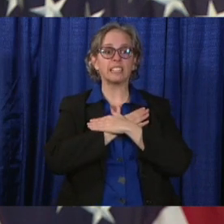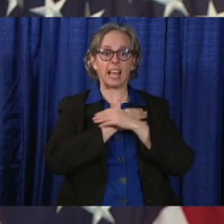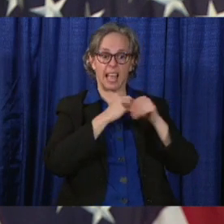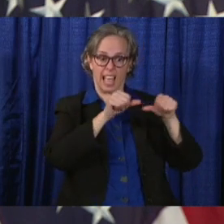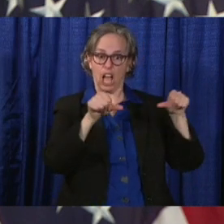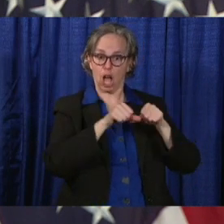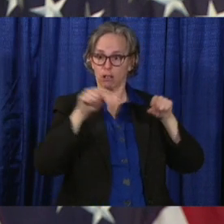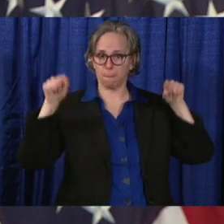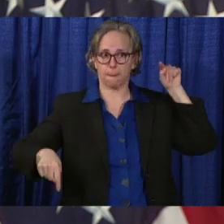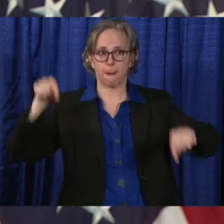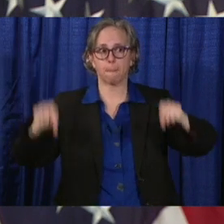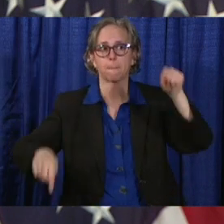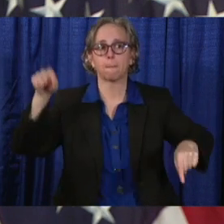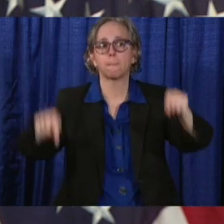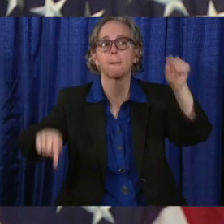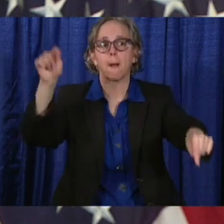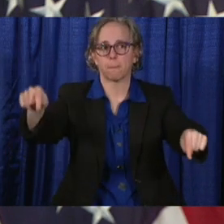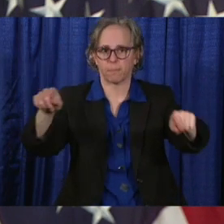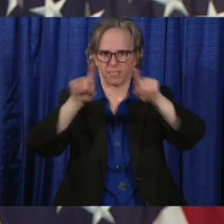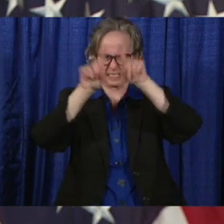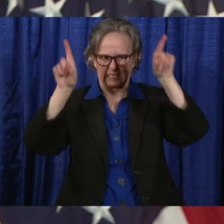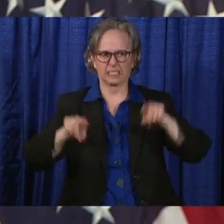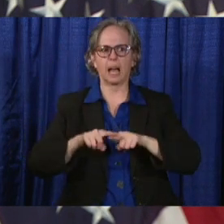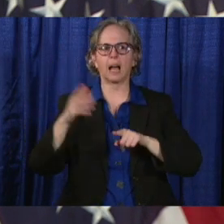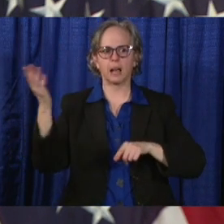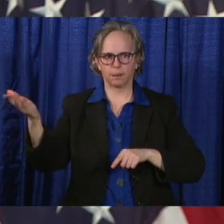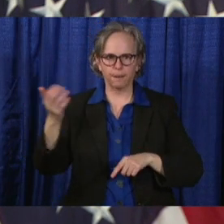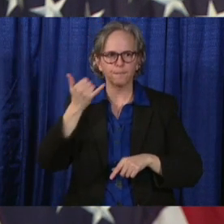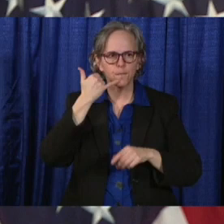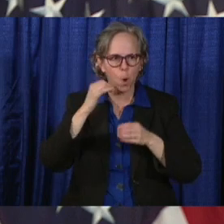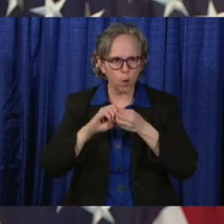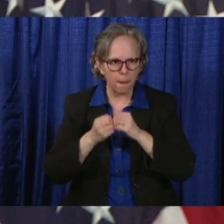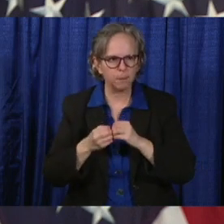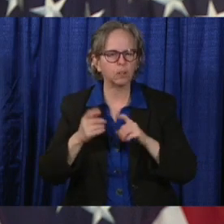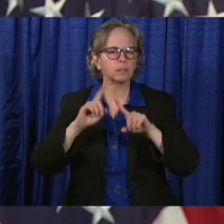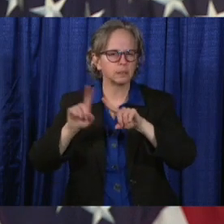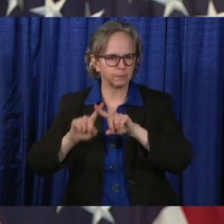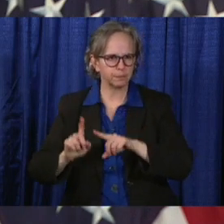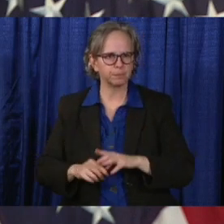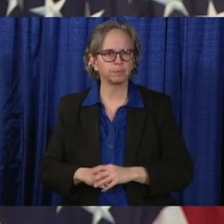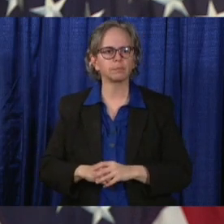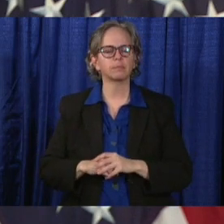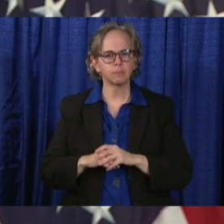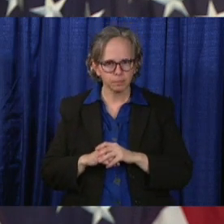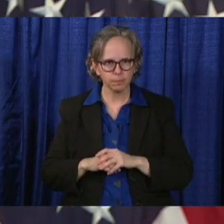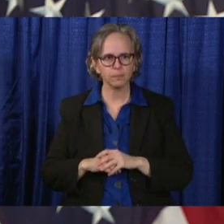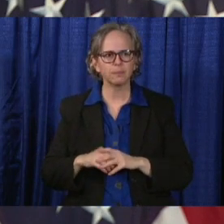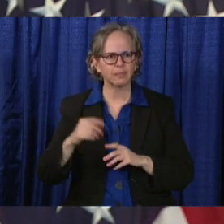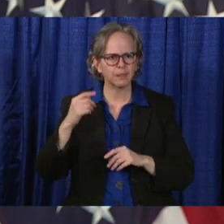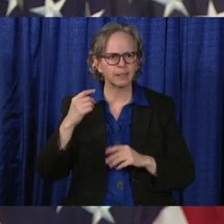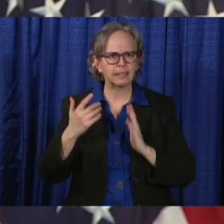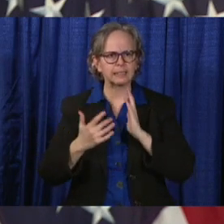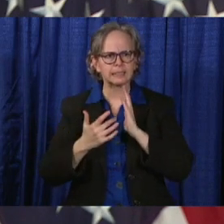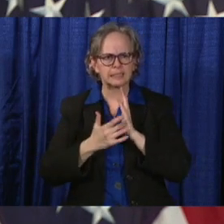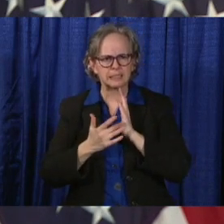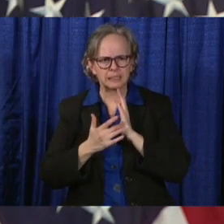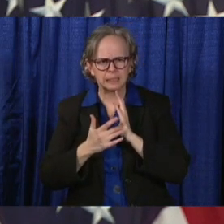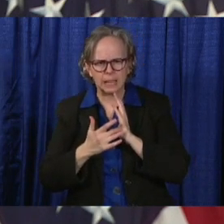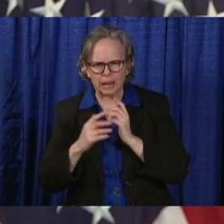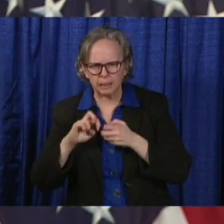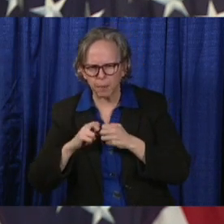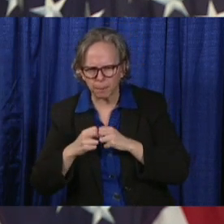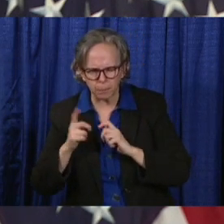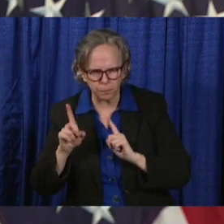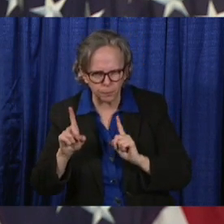the requirement of self-quarantine. We know this is a lot to ask, but we also know that 2 weeks can pass very quickly, and